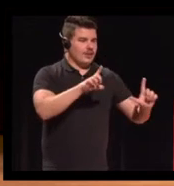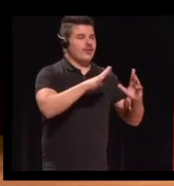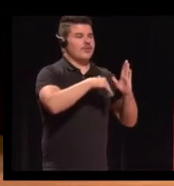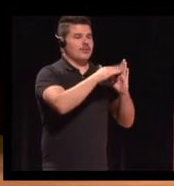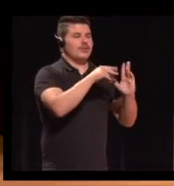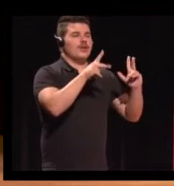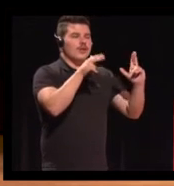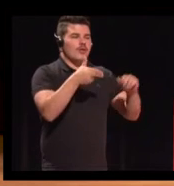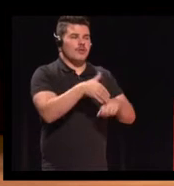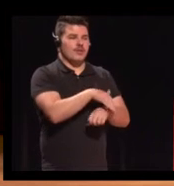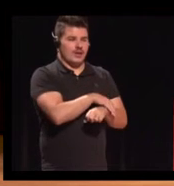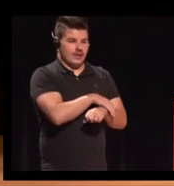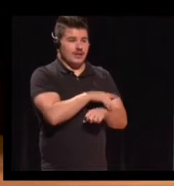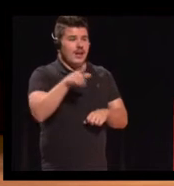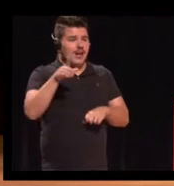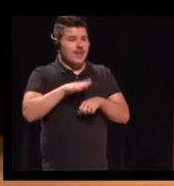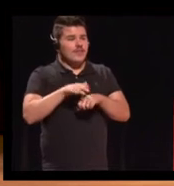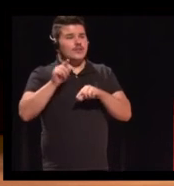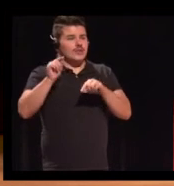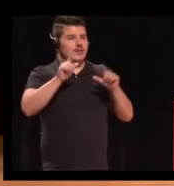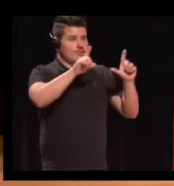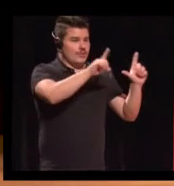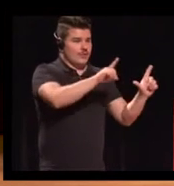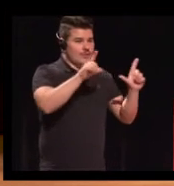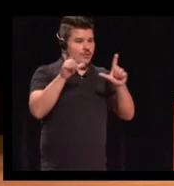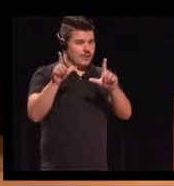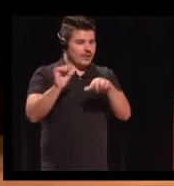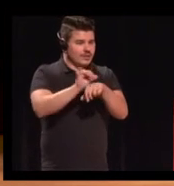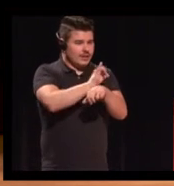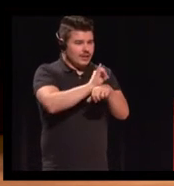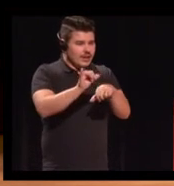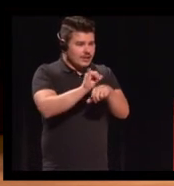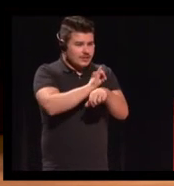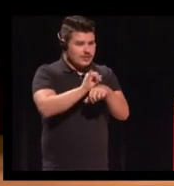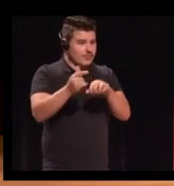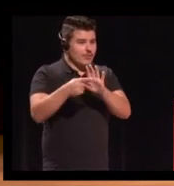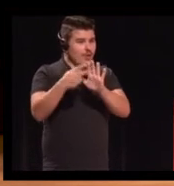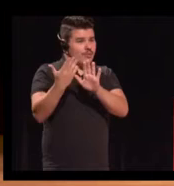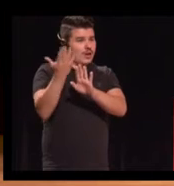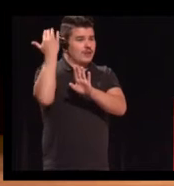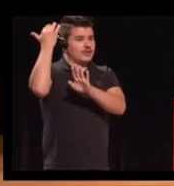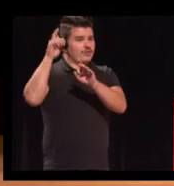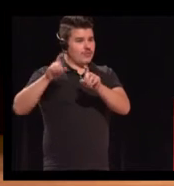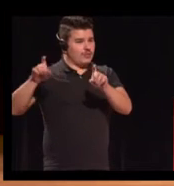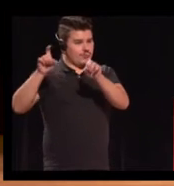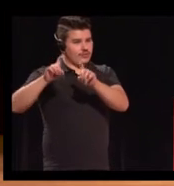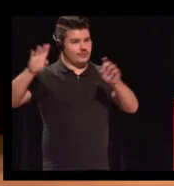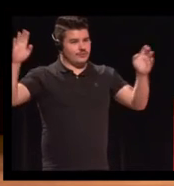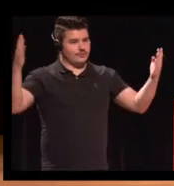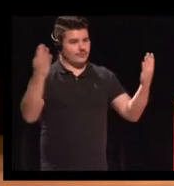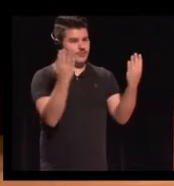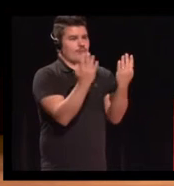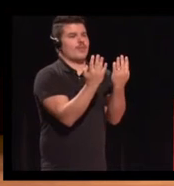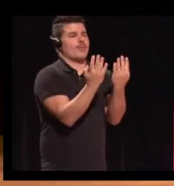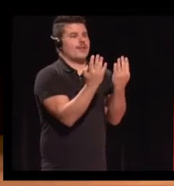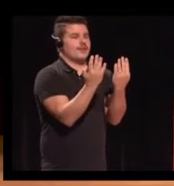computational imaging techniques that were new at the time, such as image morphing and